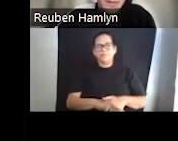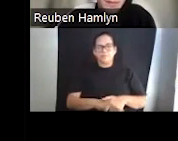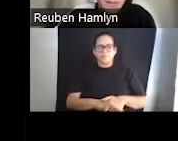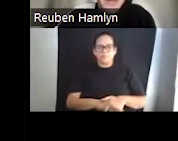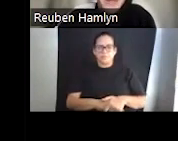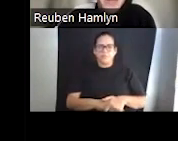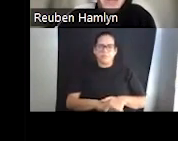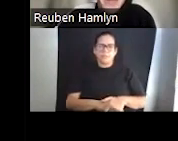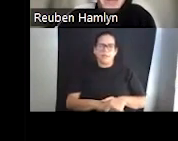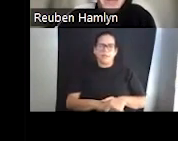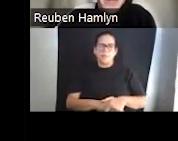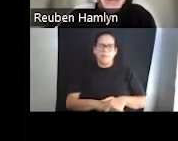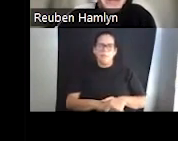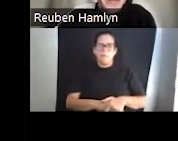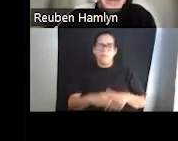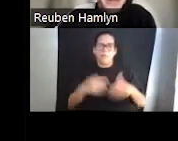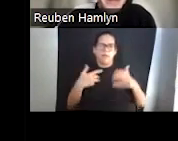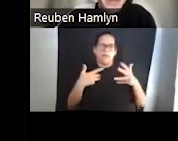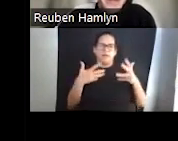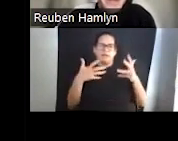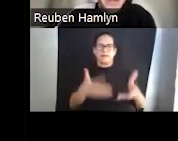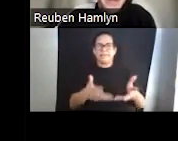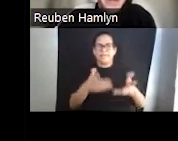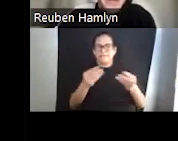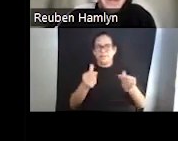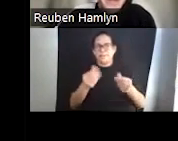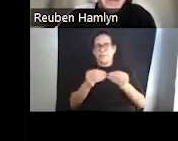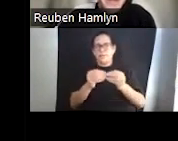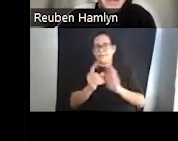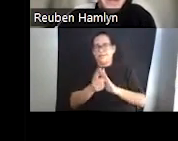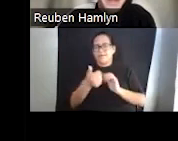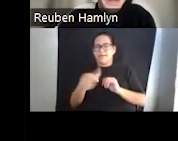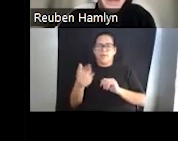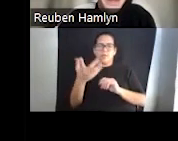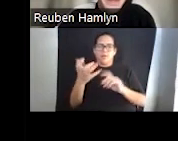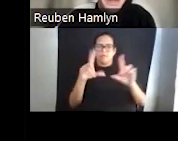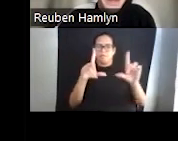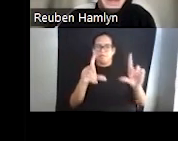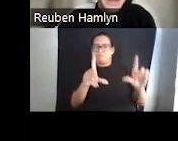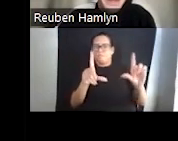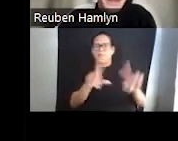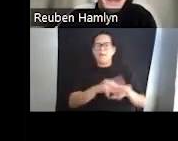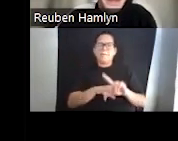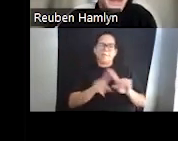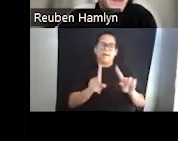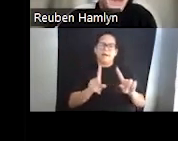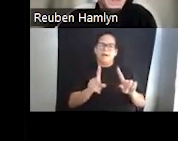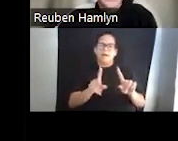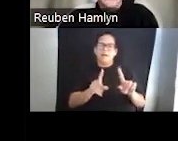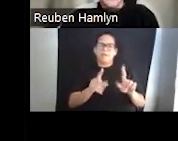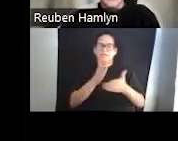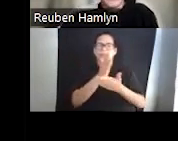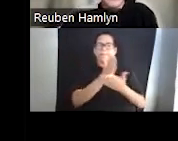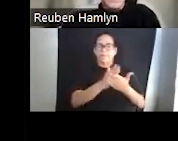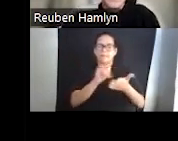I leave it here and just keeping a few more seconds in case anyone wants to take a screenshot. But I should say there is a piece